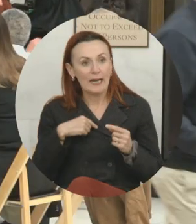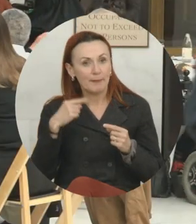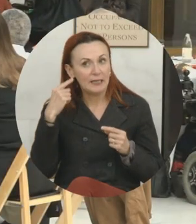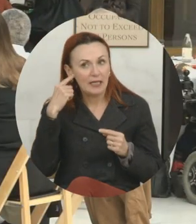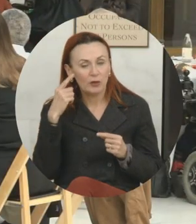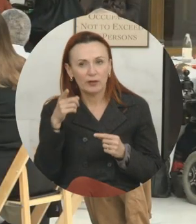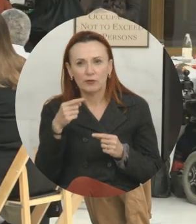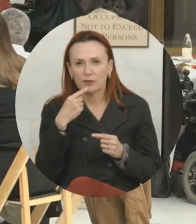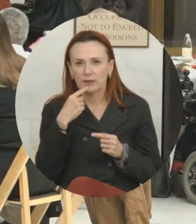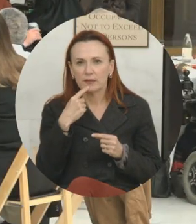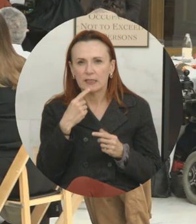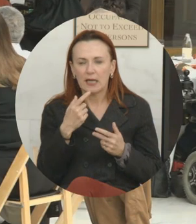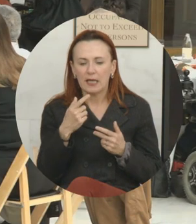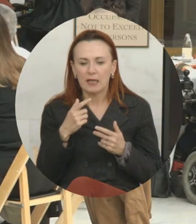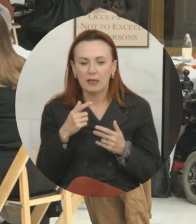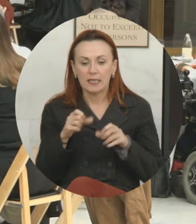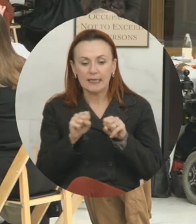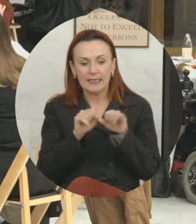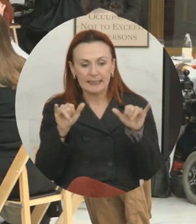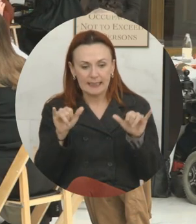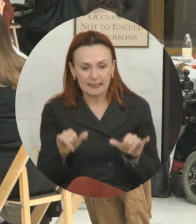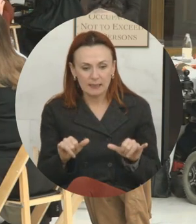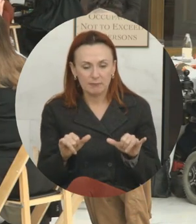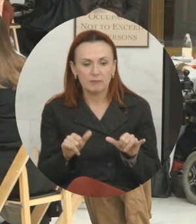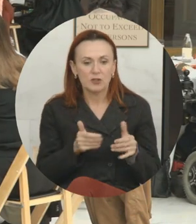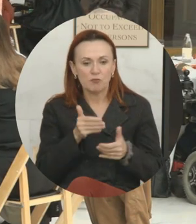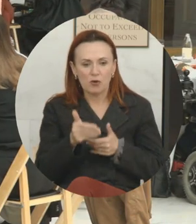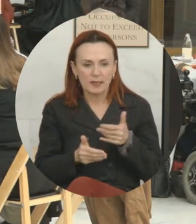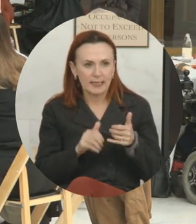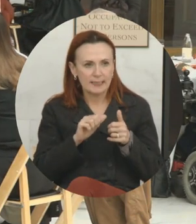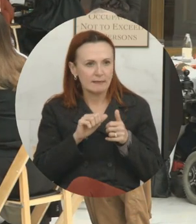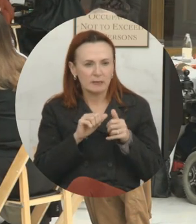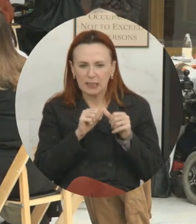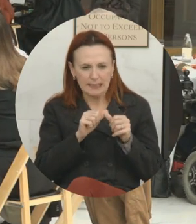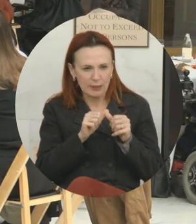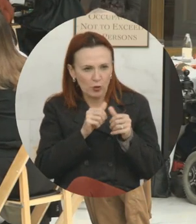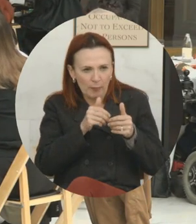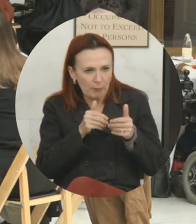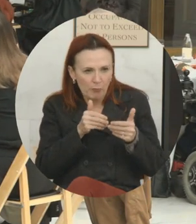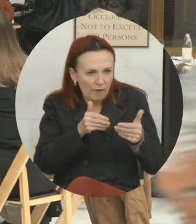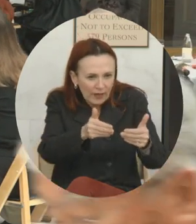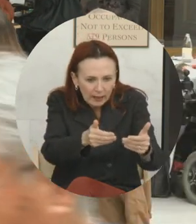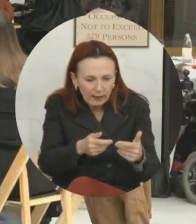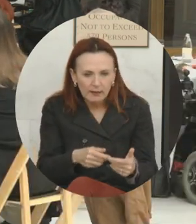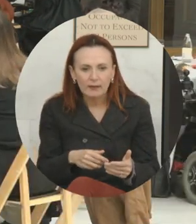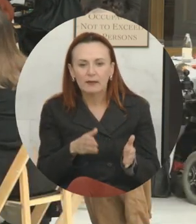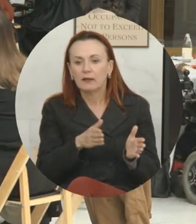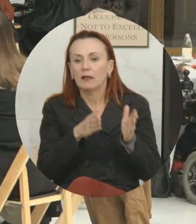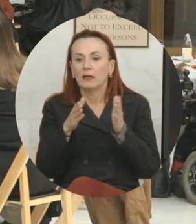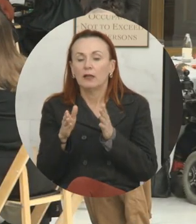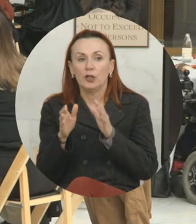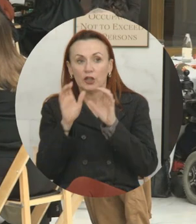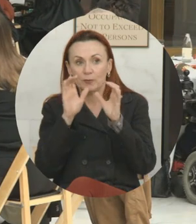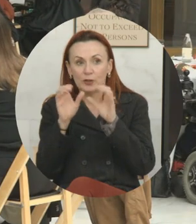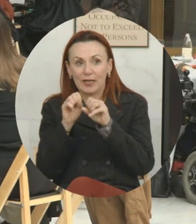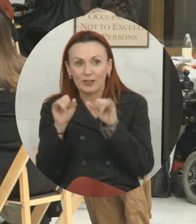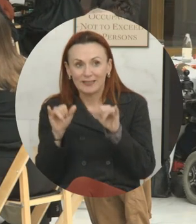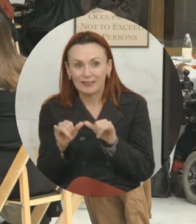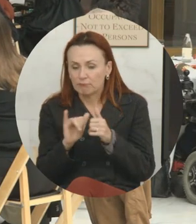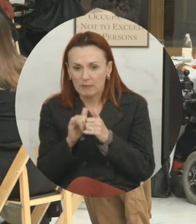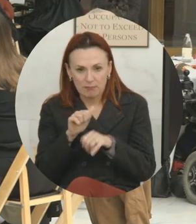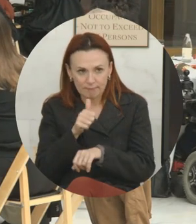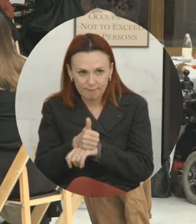keep the systems or the process moving, how to fix communication systems, and then